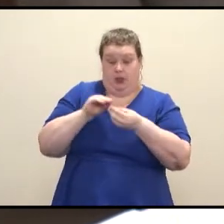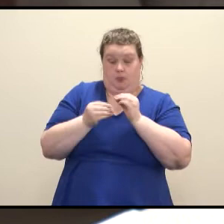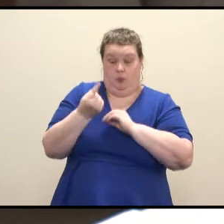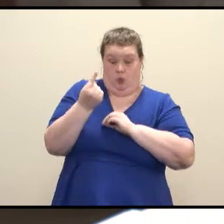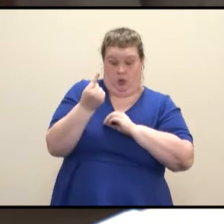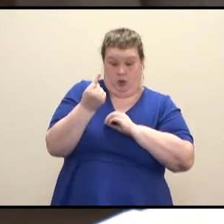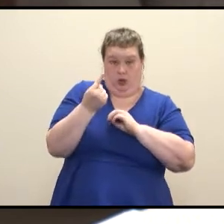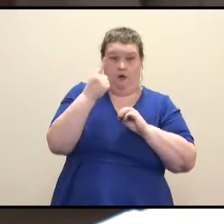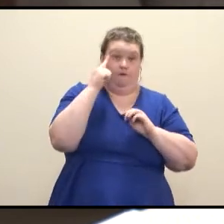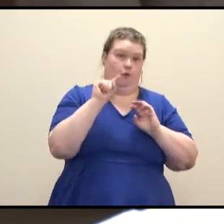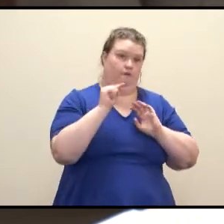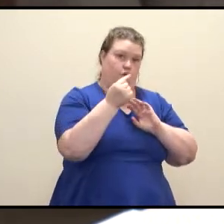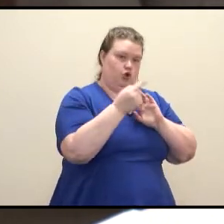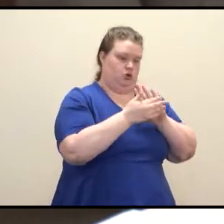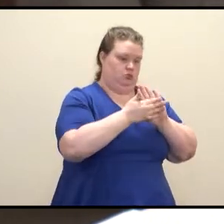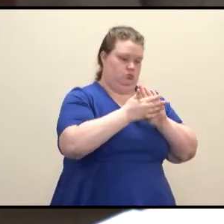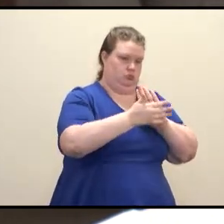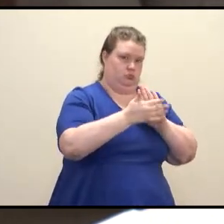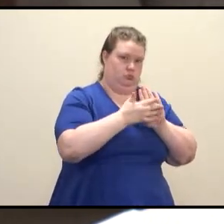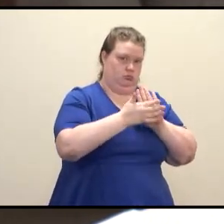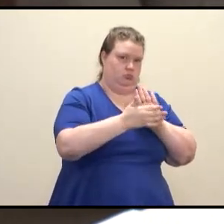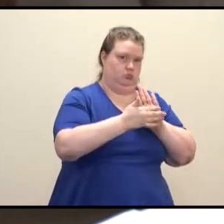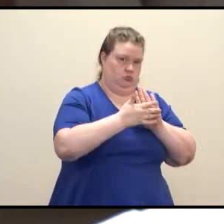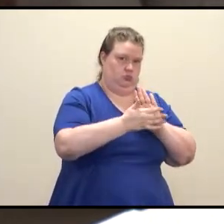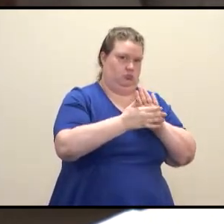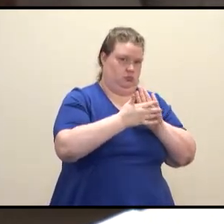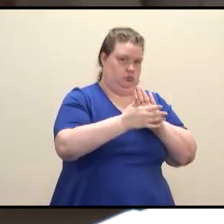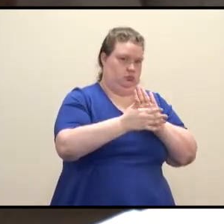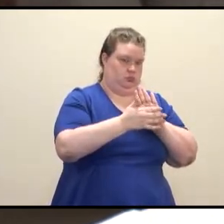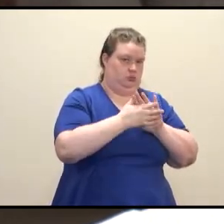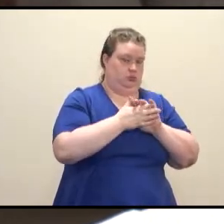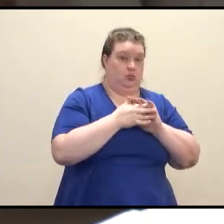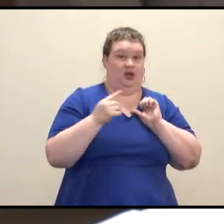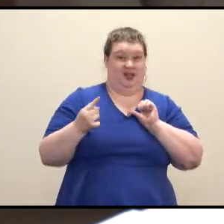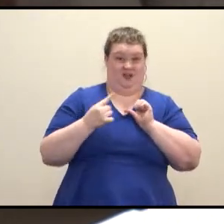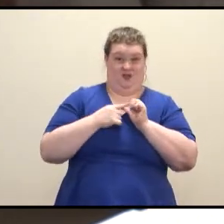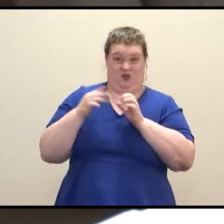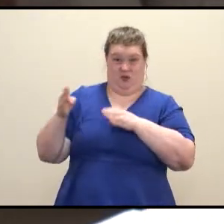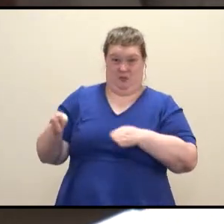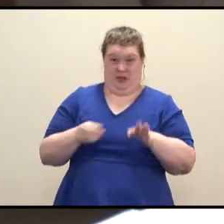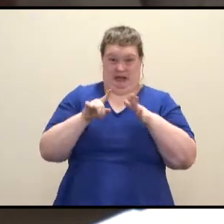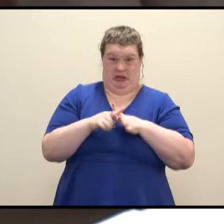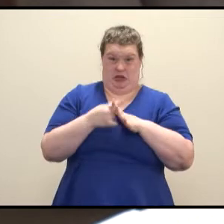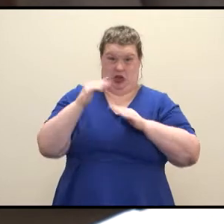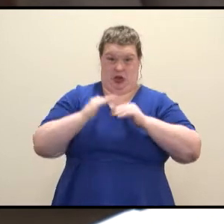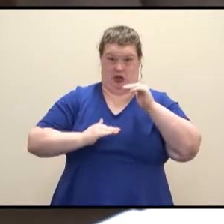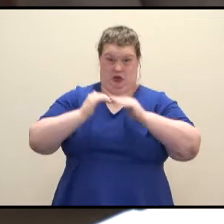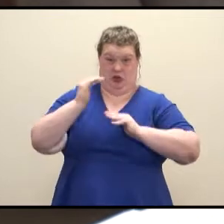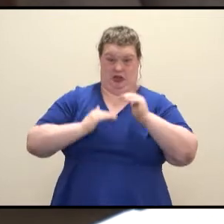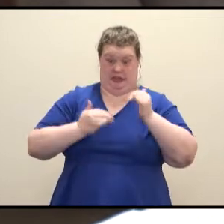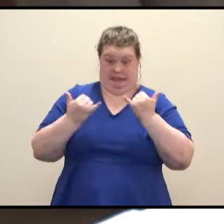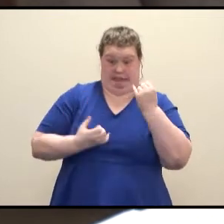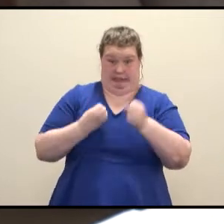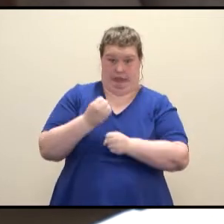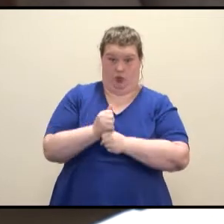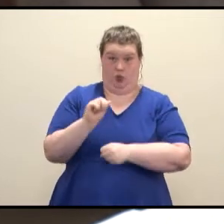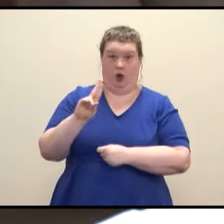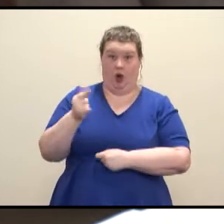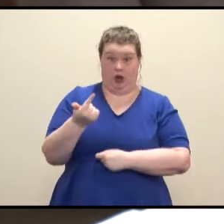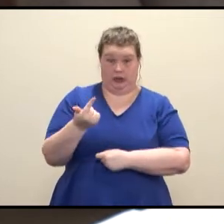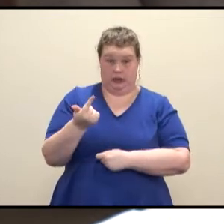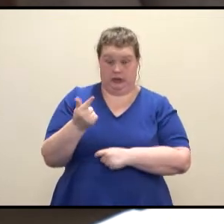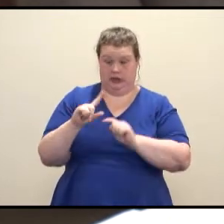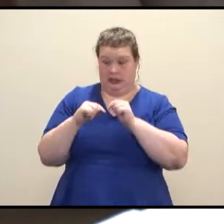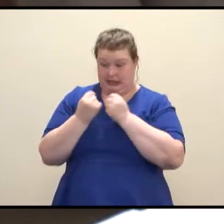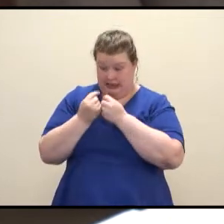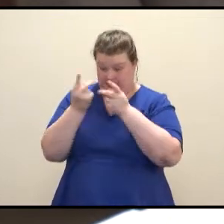And initially, we had planned that this construction would start in August of this year. But after the